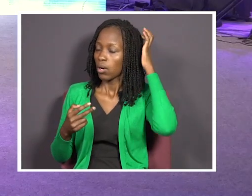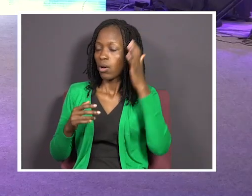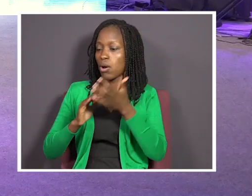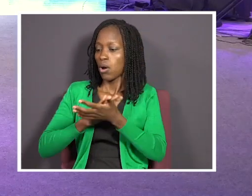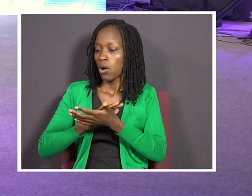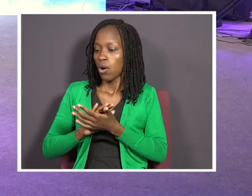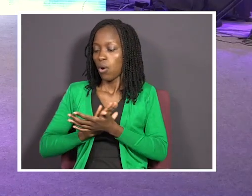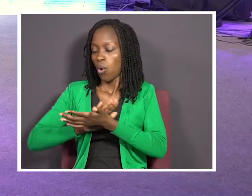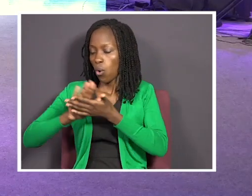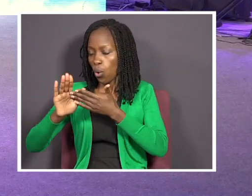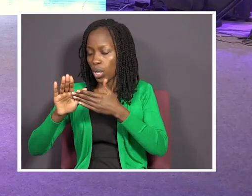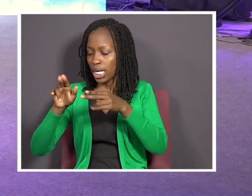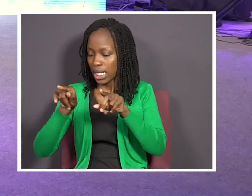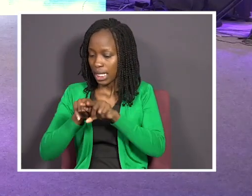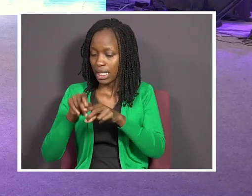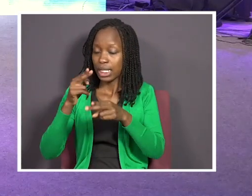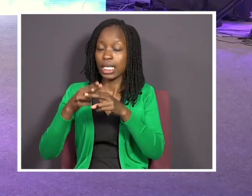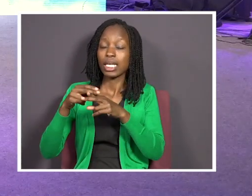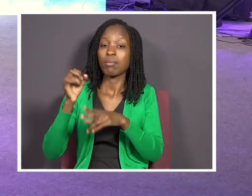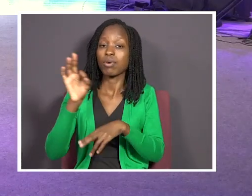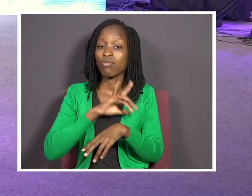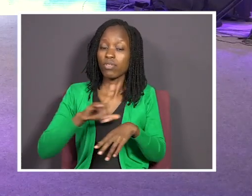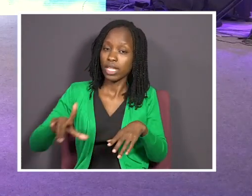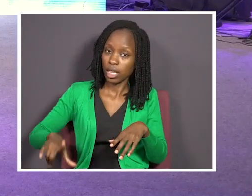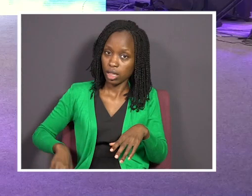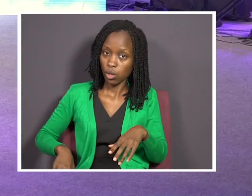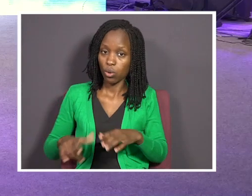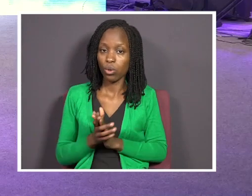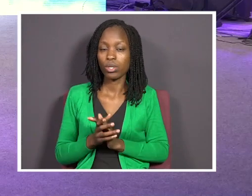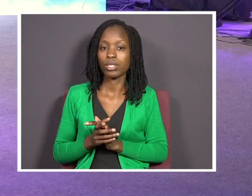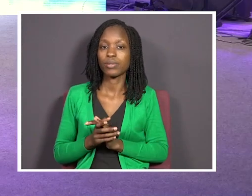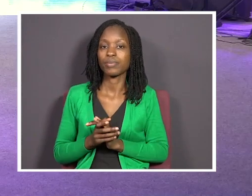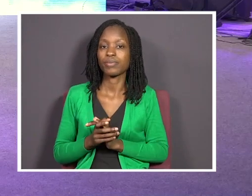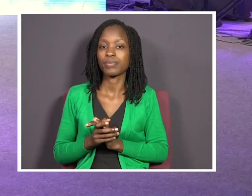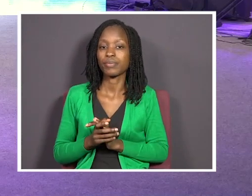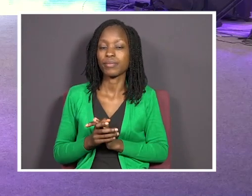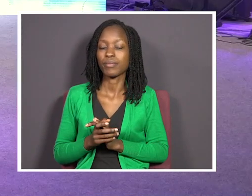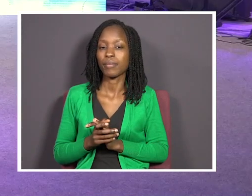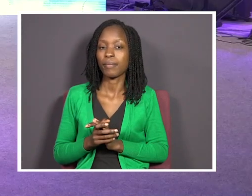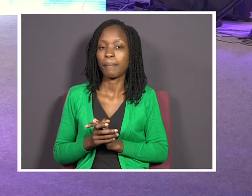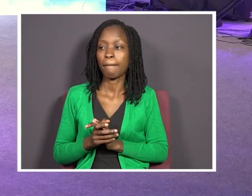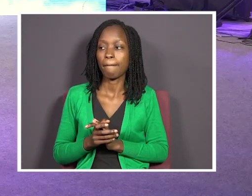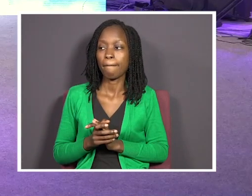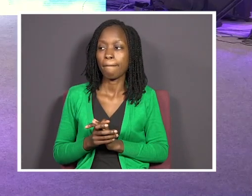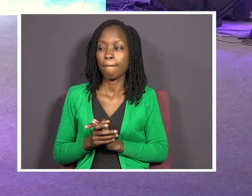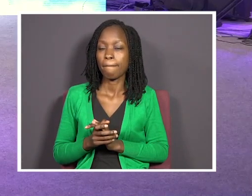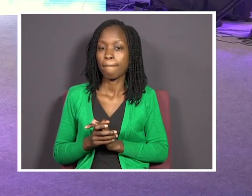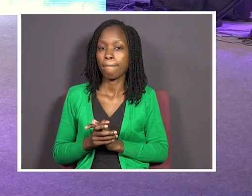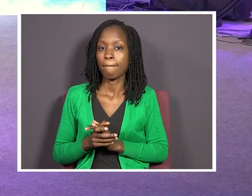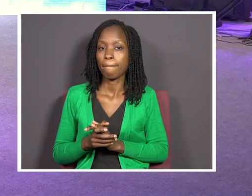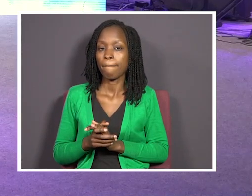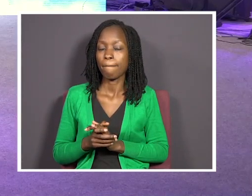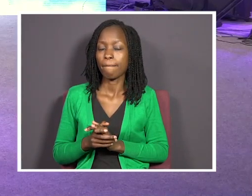Lord. Sacred is the name of the Lord. Holy, consecrated is the name of the Lord.